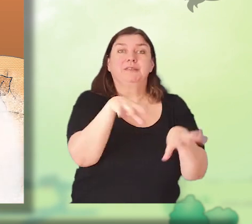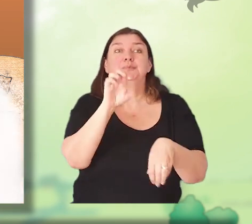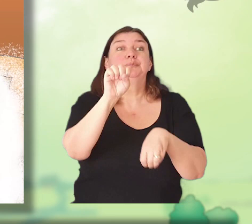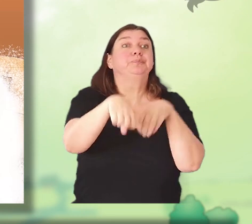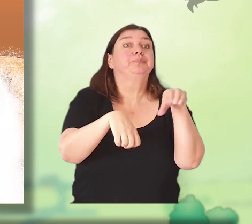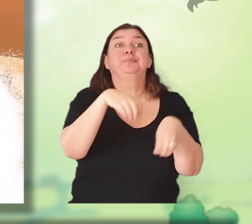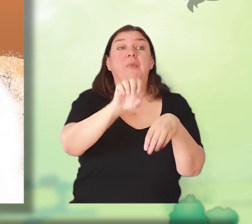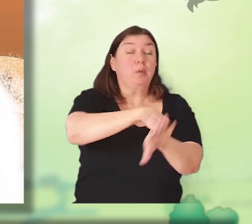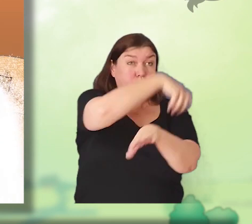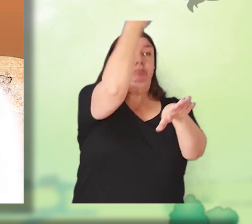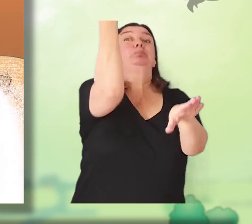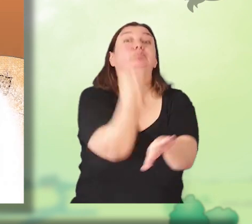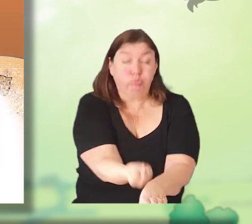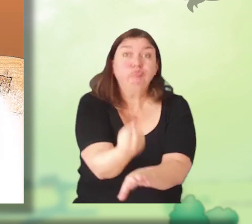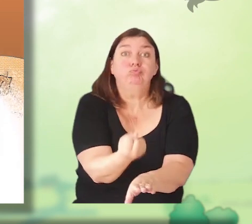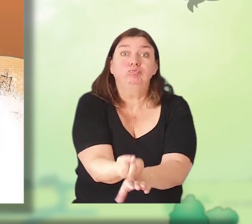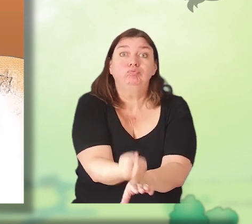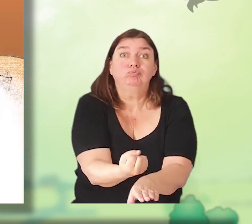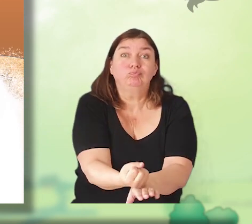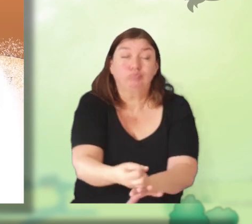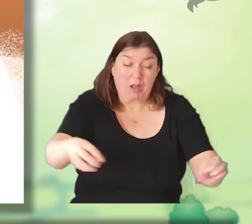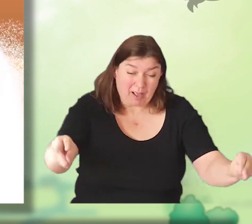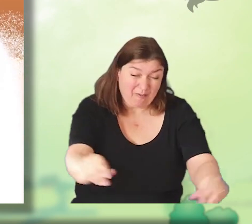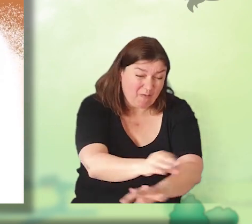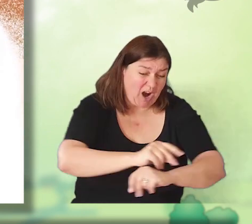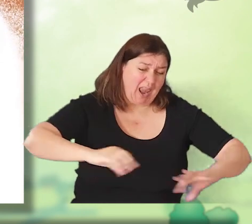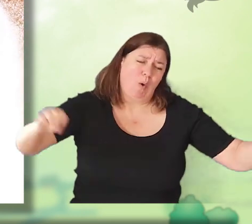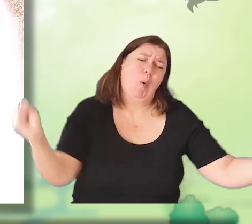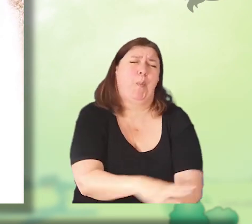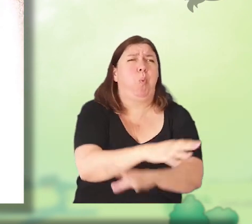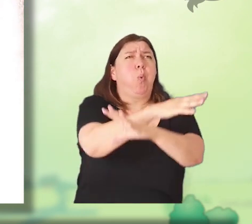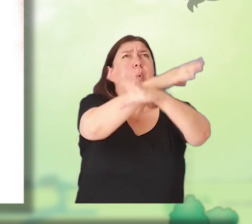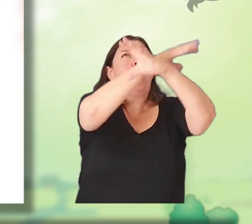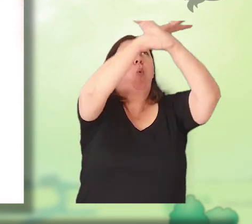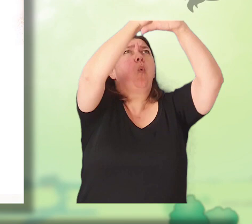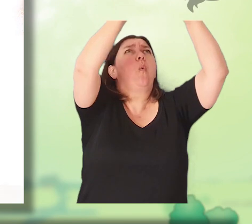was covered in flour, which burst into the air and gave Molly a shower.